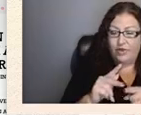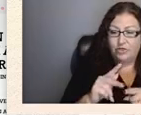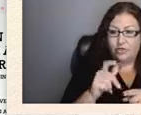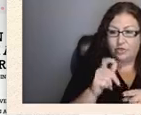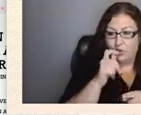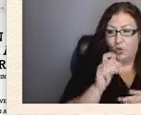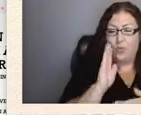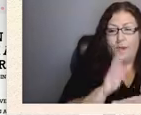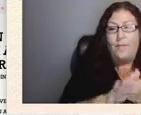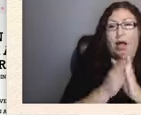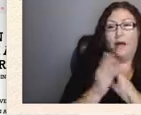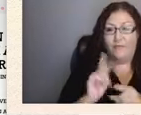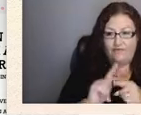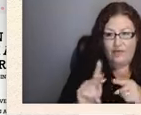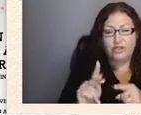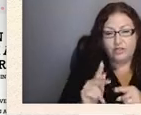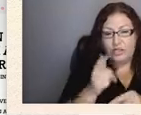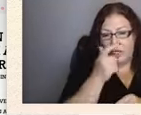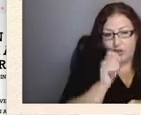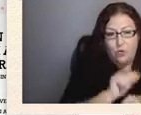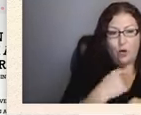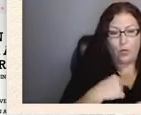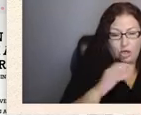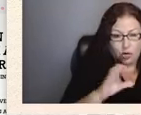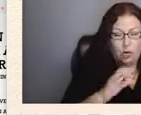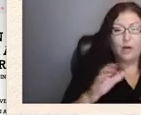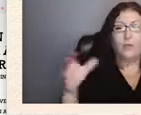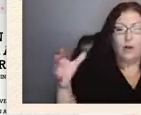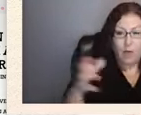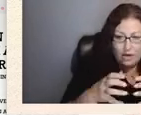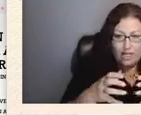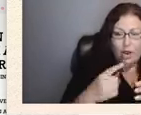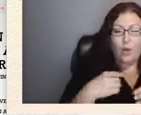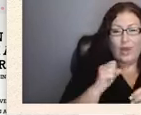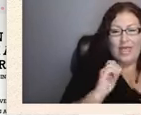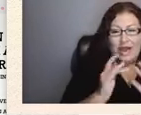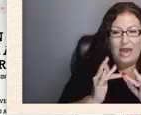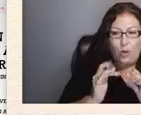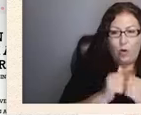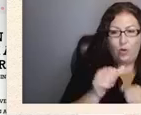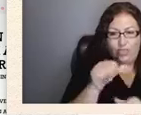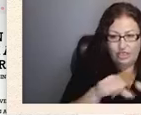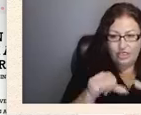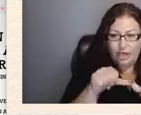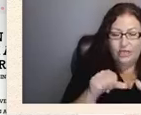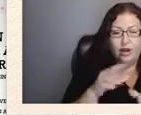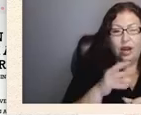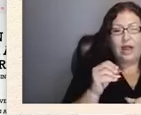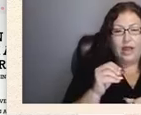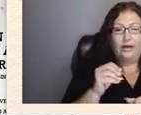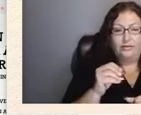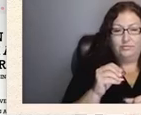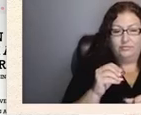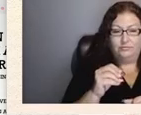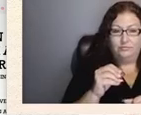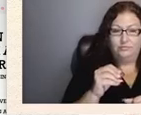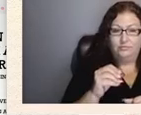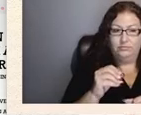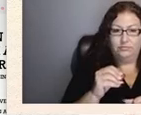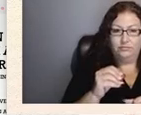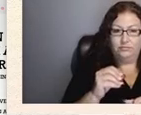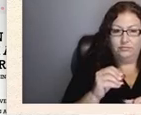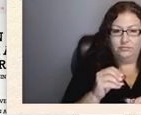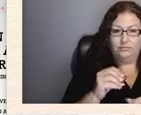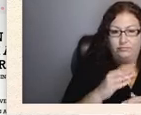doing, to bring us all together so that we can network with one another and bring about effective change.